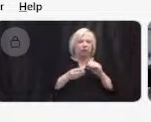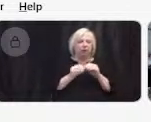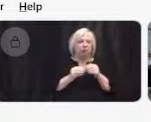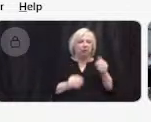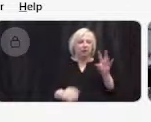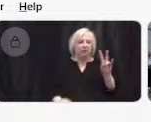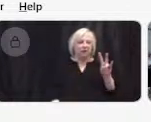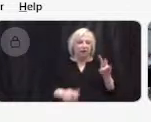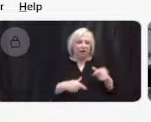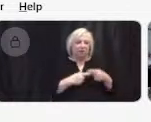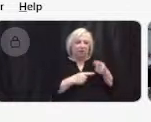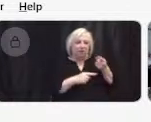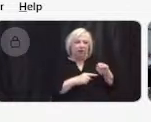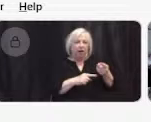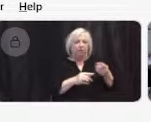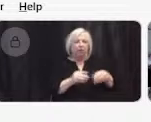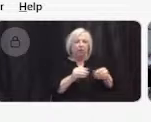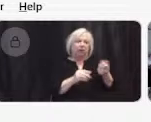over 18 years.